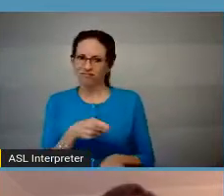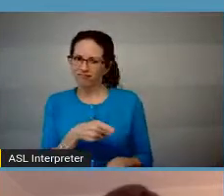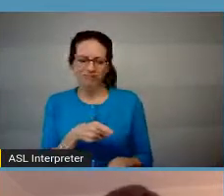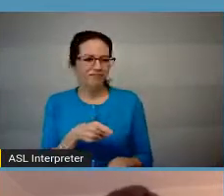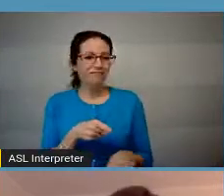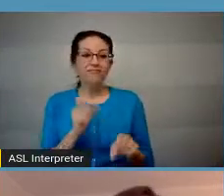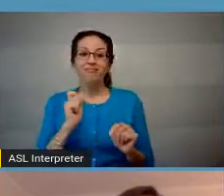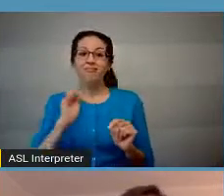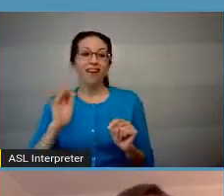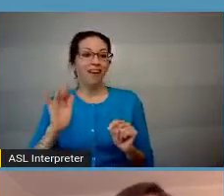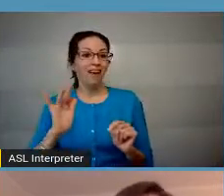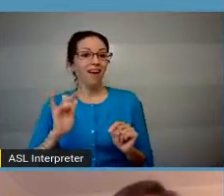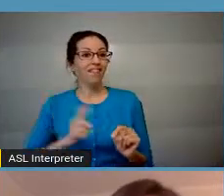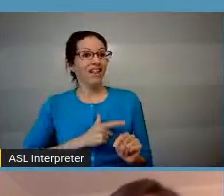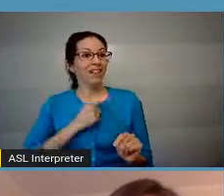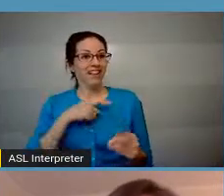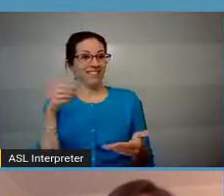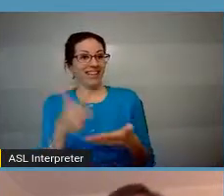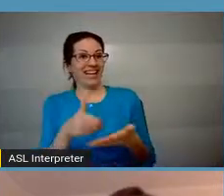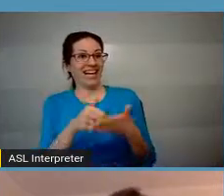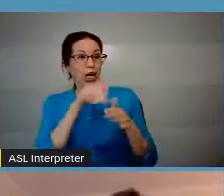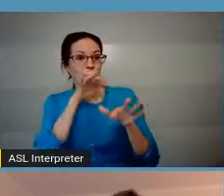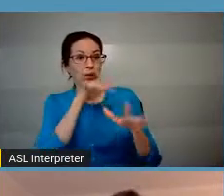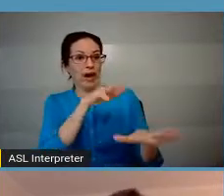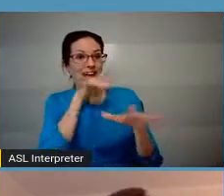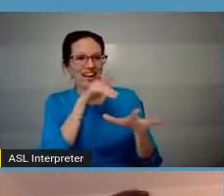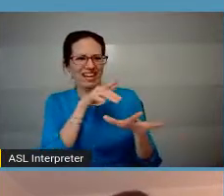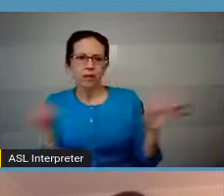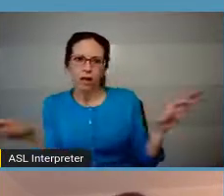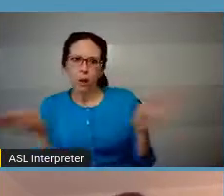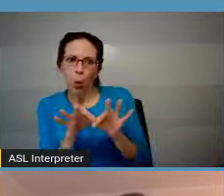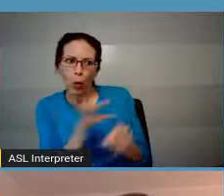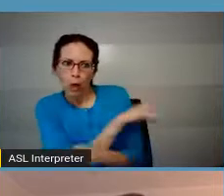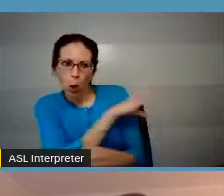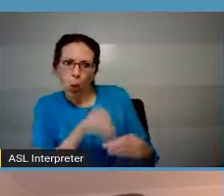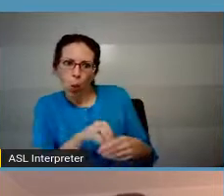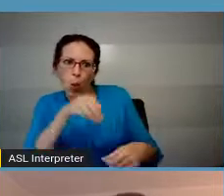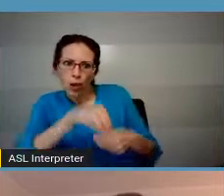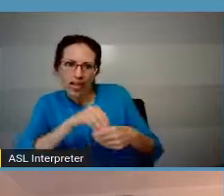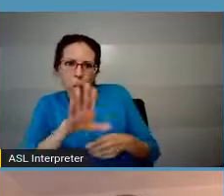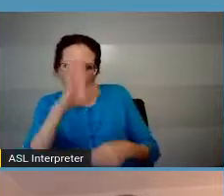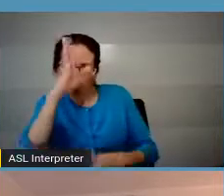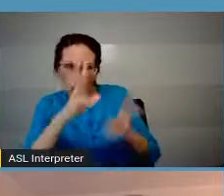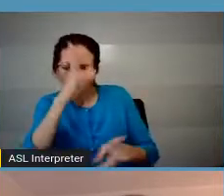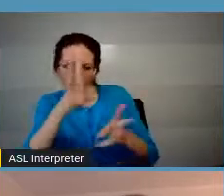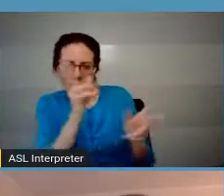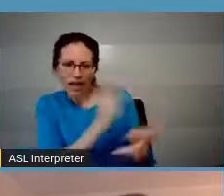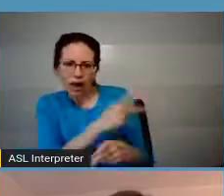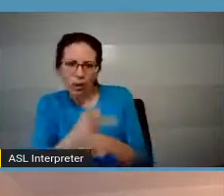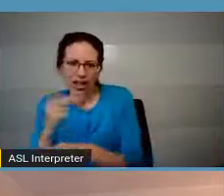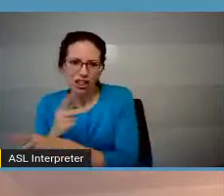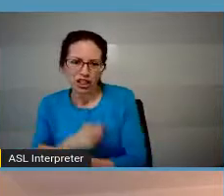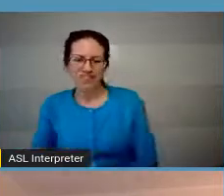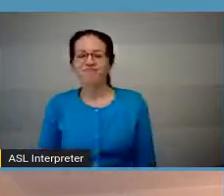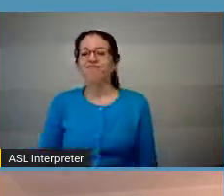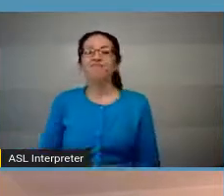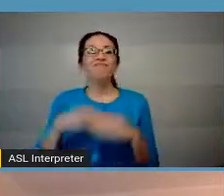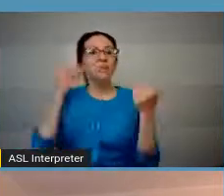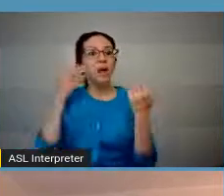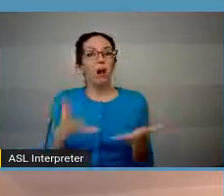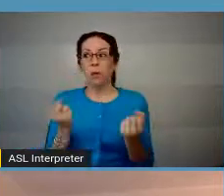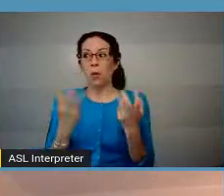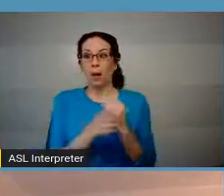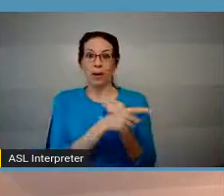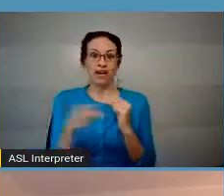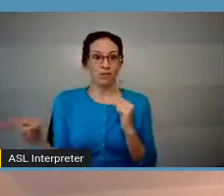live dragon out of your calculations if you live near one." This is so true. I don't know how many of you have been behind the scenes